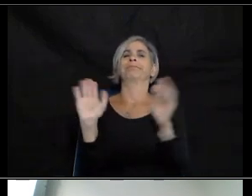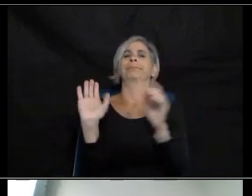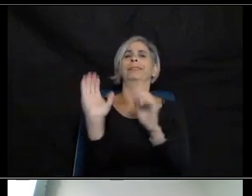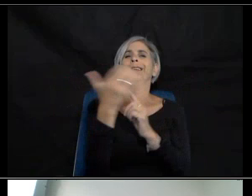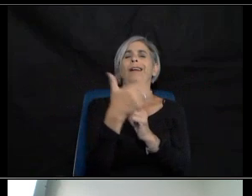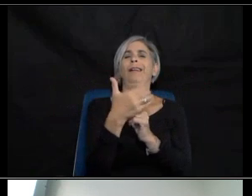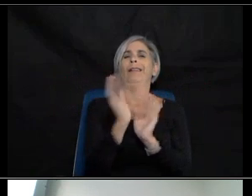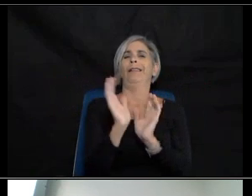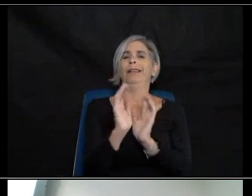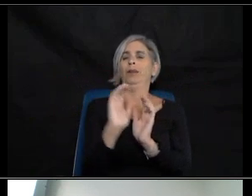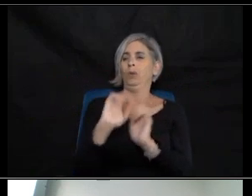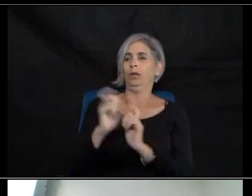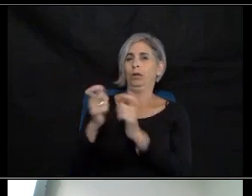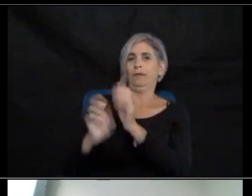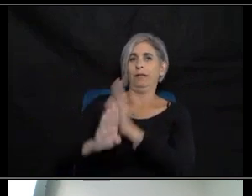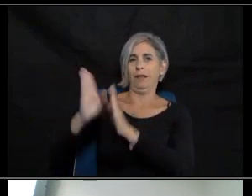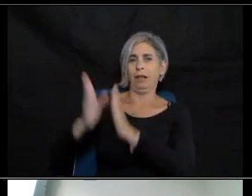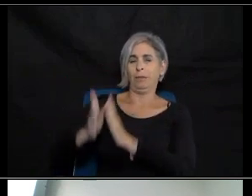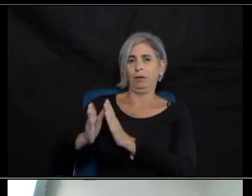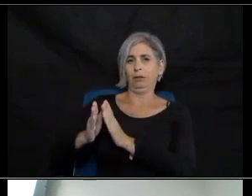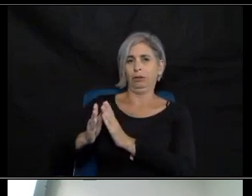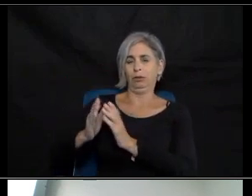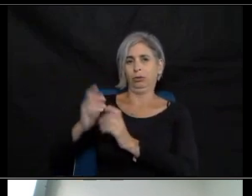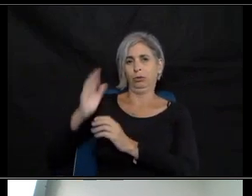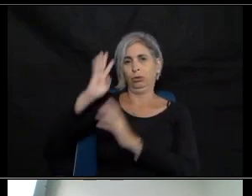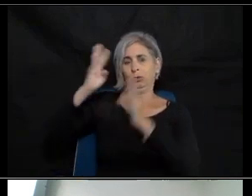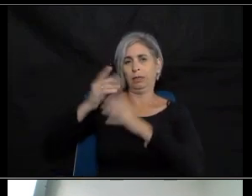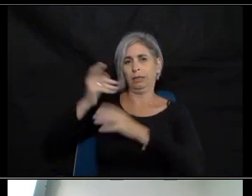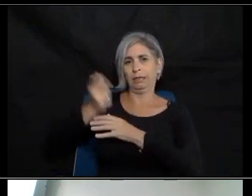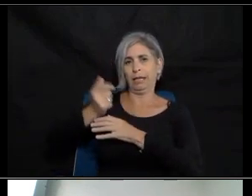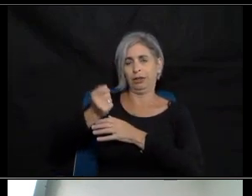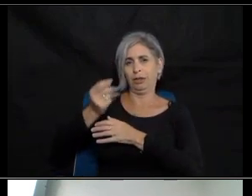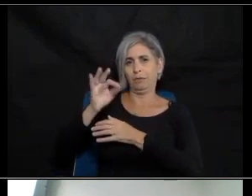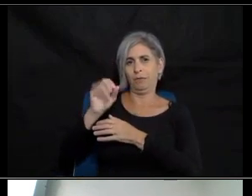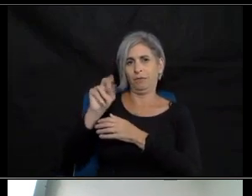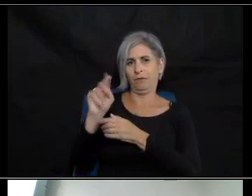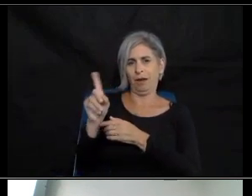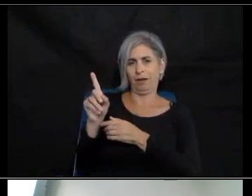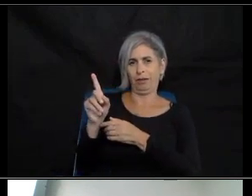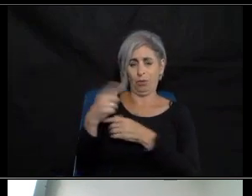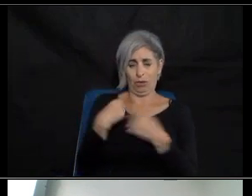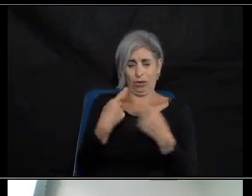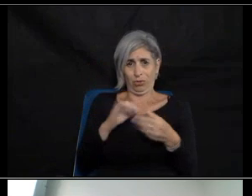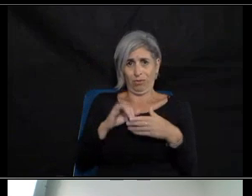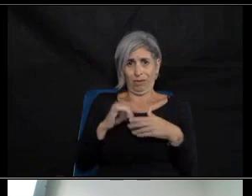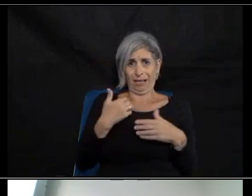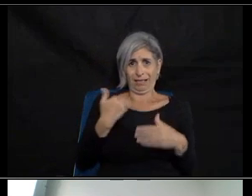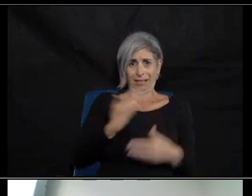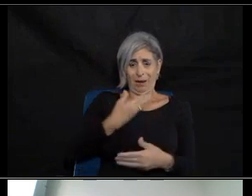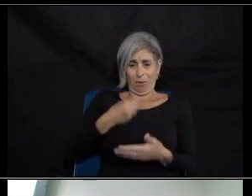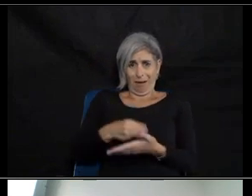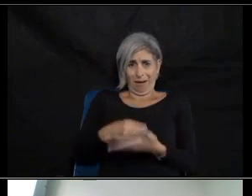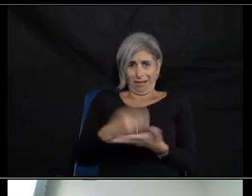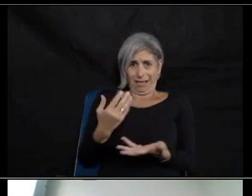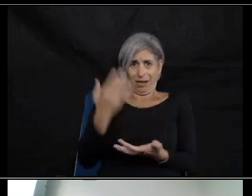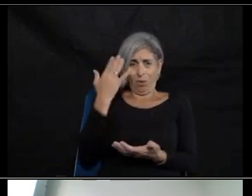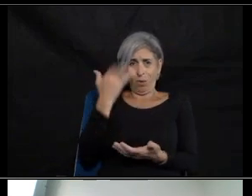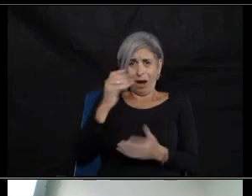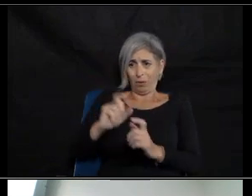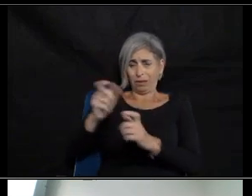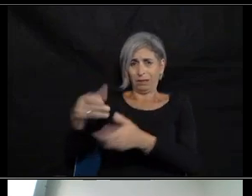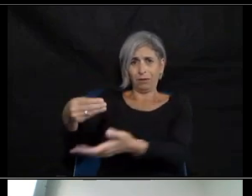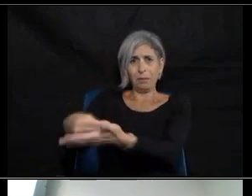a developer to create a scholarship trust fund? If we want to do that, we can do that. It's our money. Why are we giving